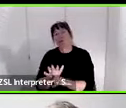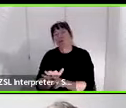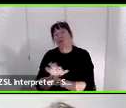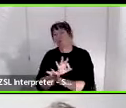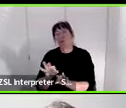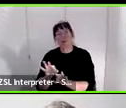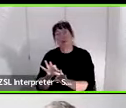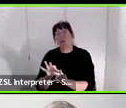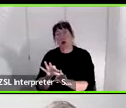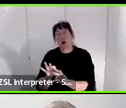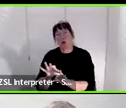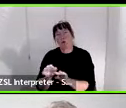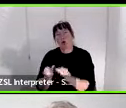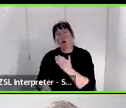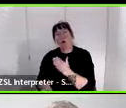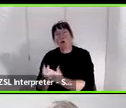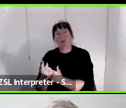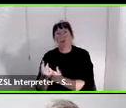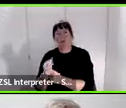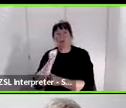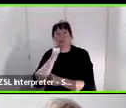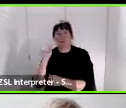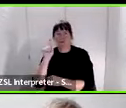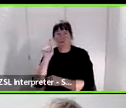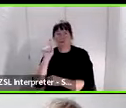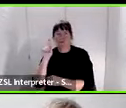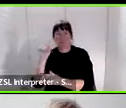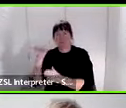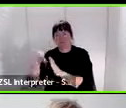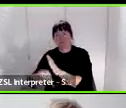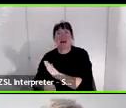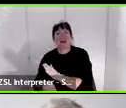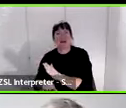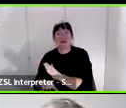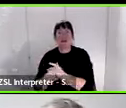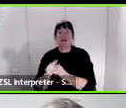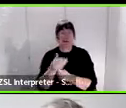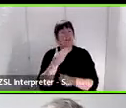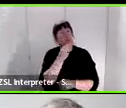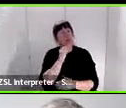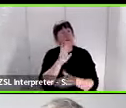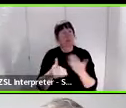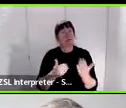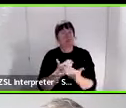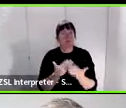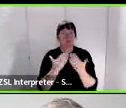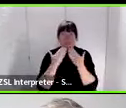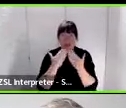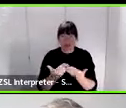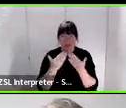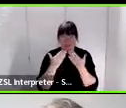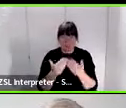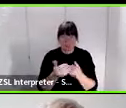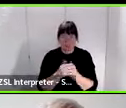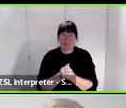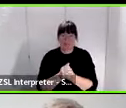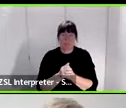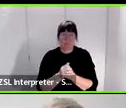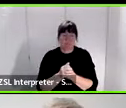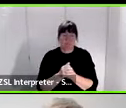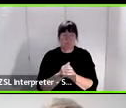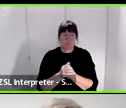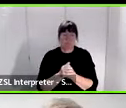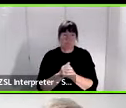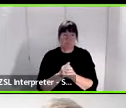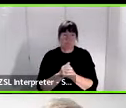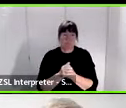consequences for failure to do so. So really useful submission. Thank you. You're welcome. Thank you.